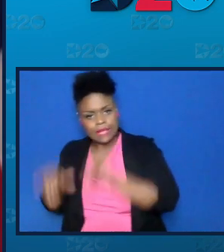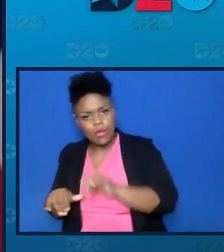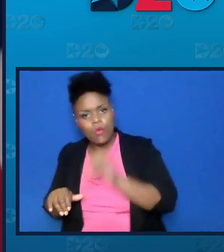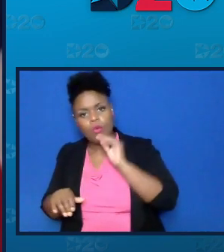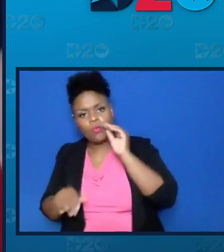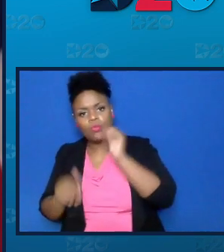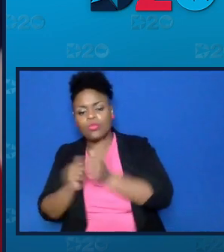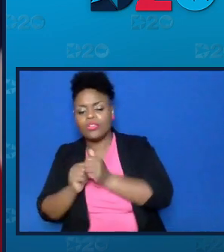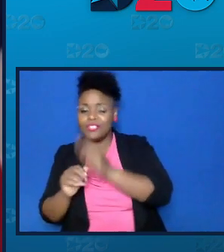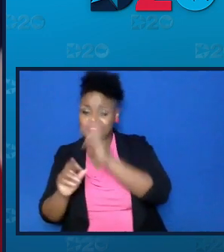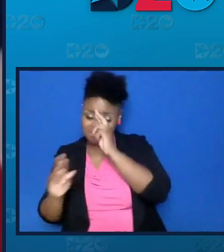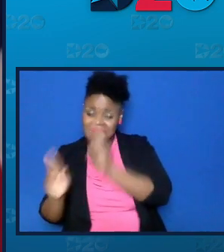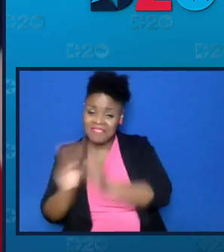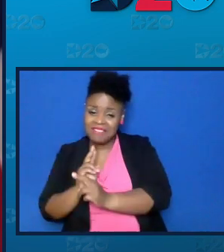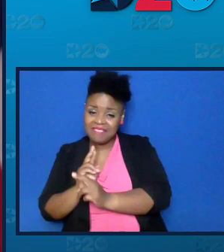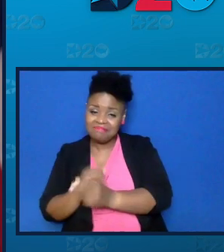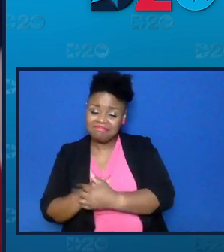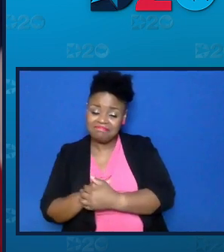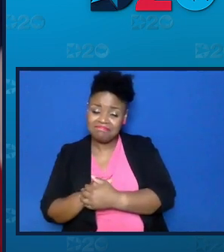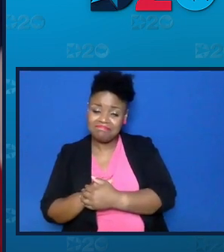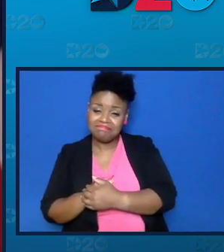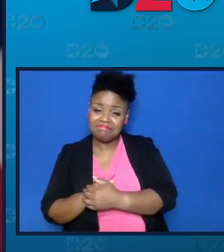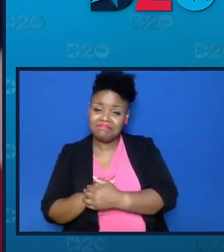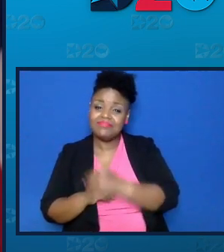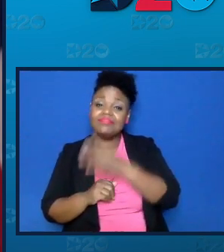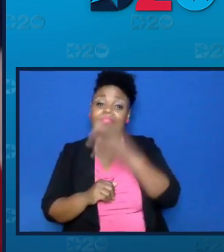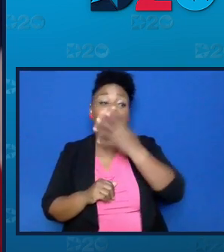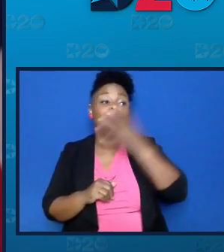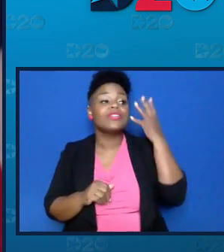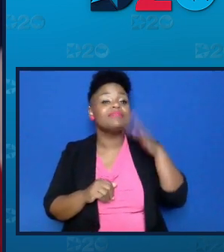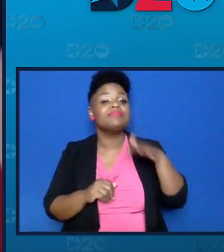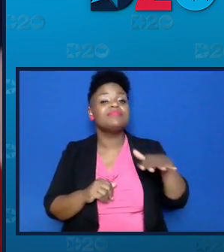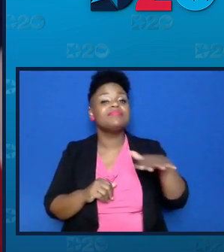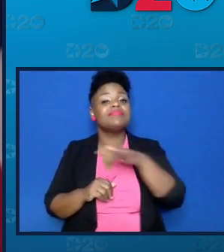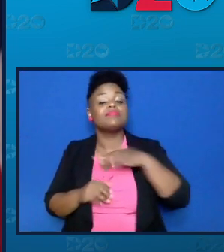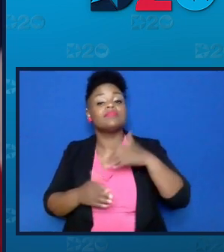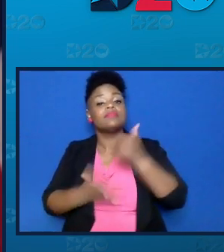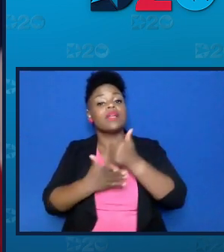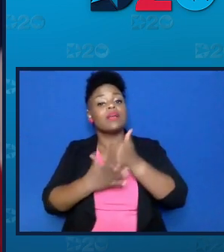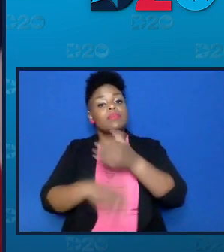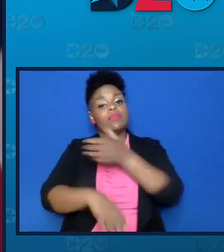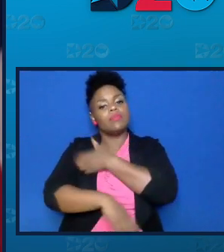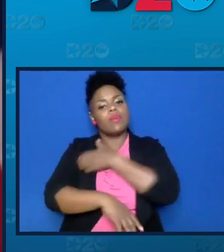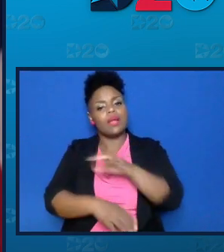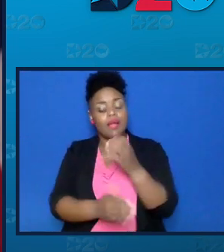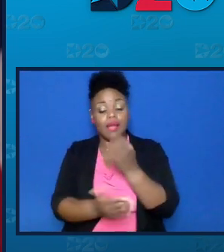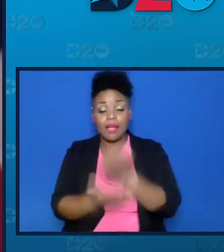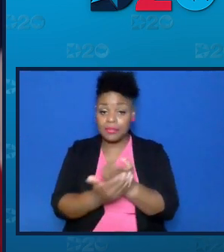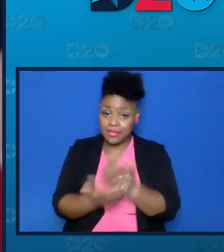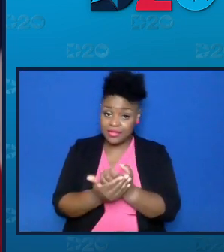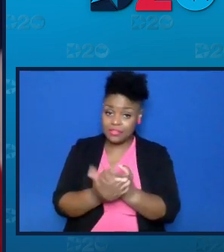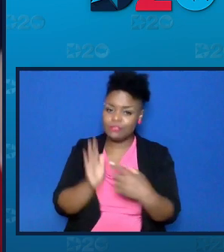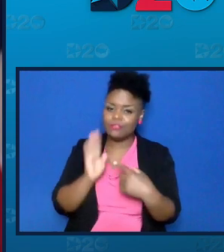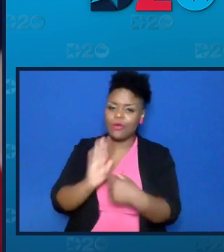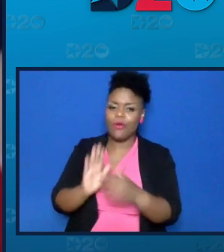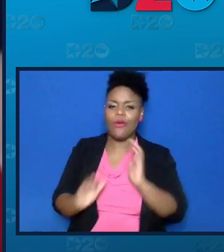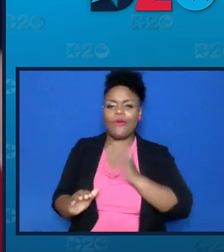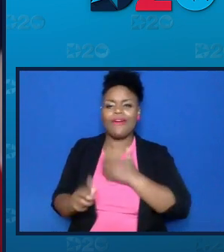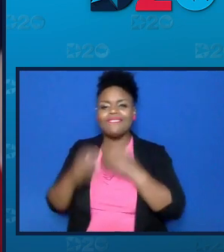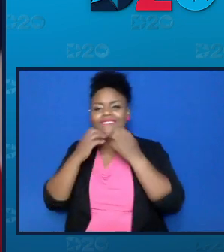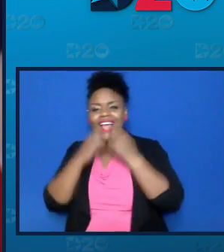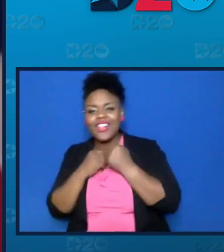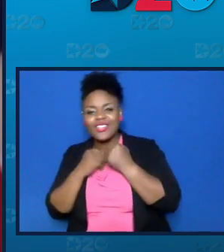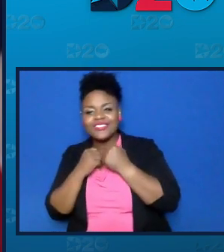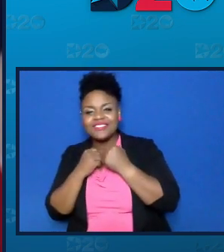With an immigration system that powers our economy and reflects our values. And with newly empowered labor